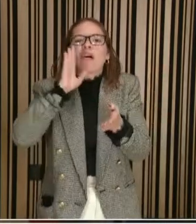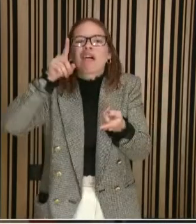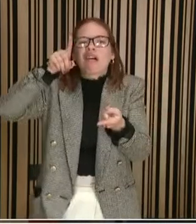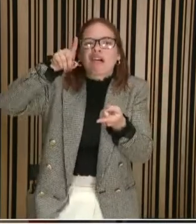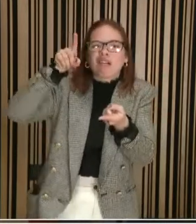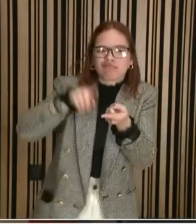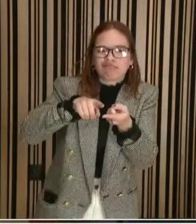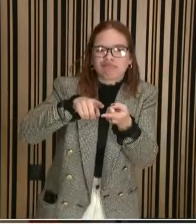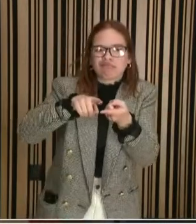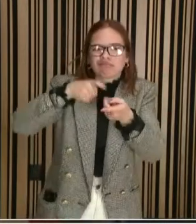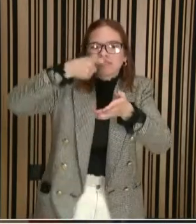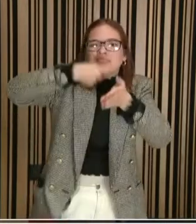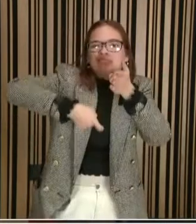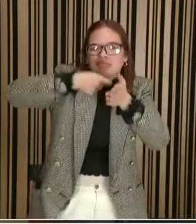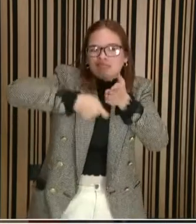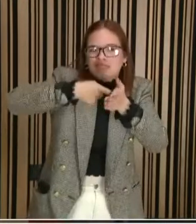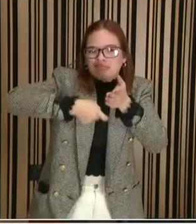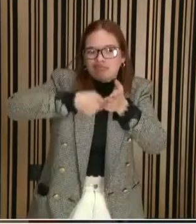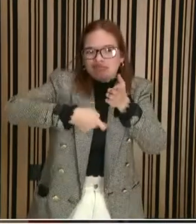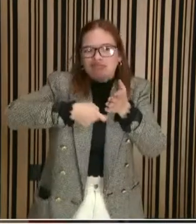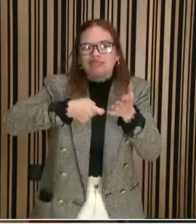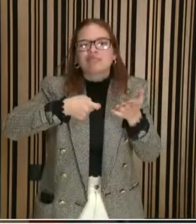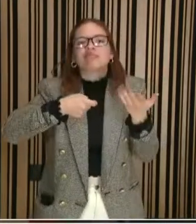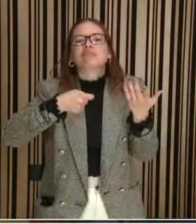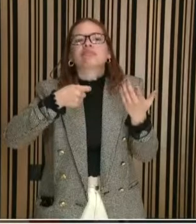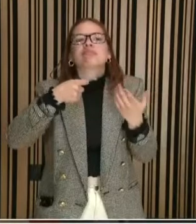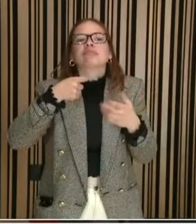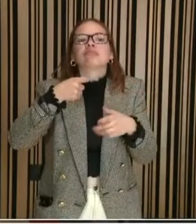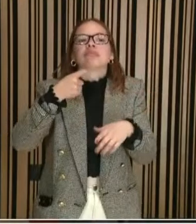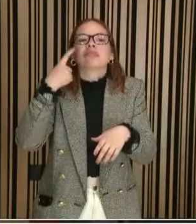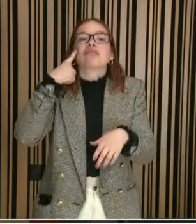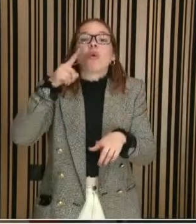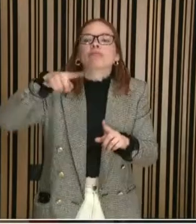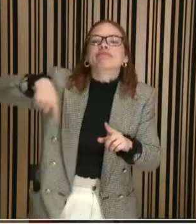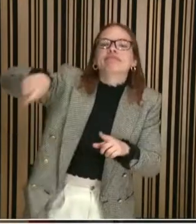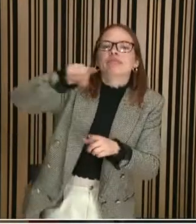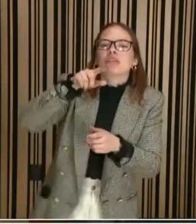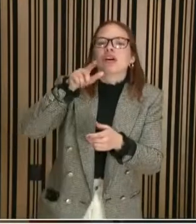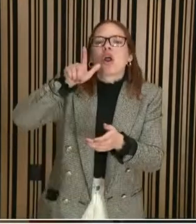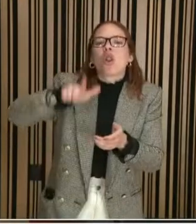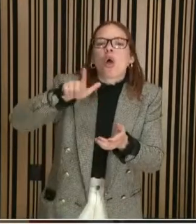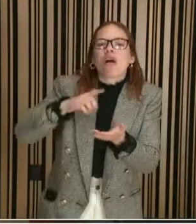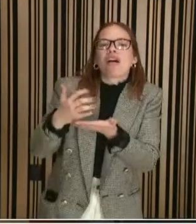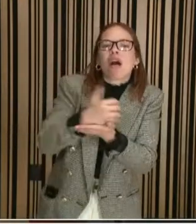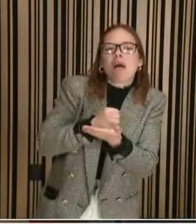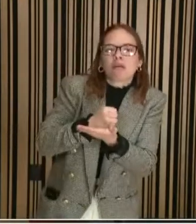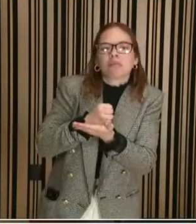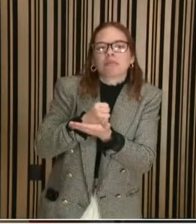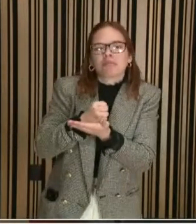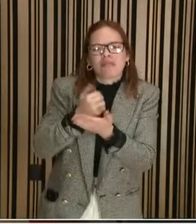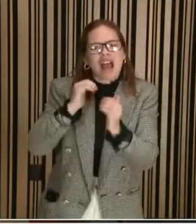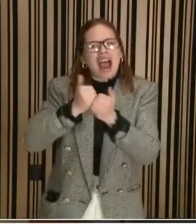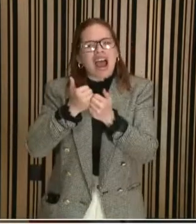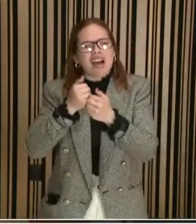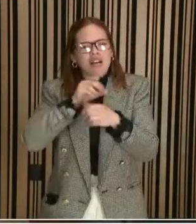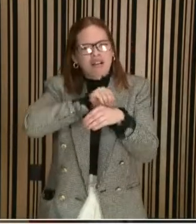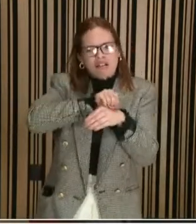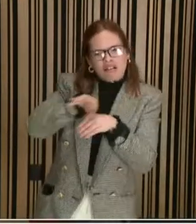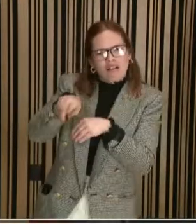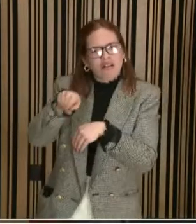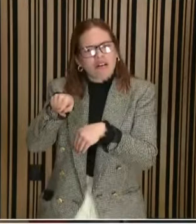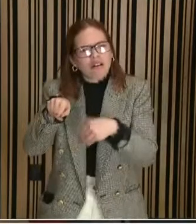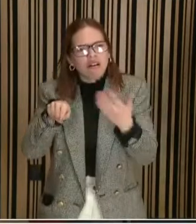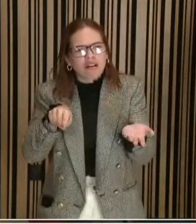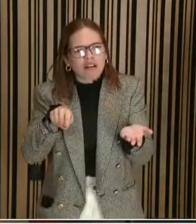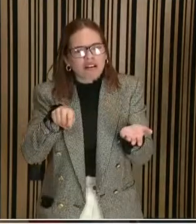for low-income residents across the region. So how does that interact? And the requirement, which was not considered in